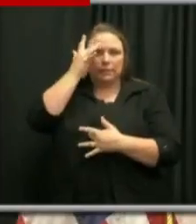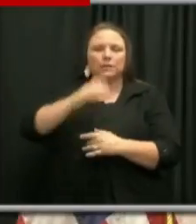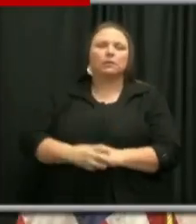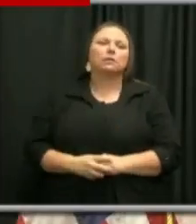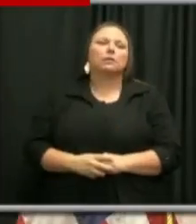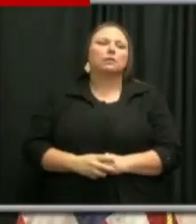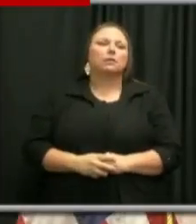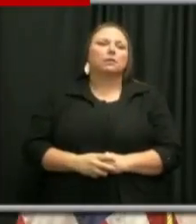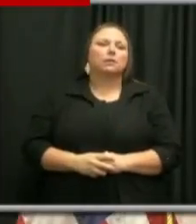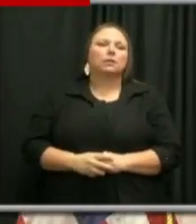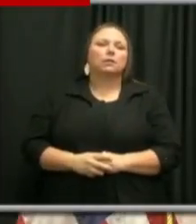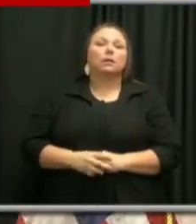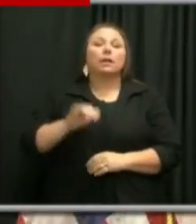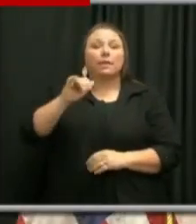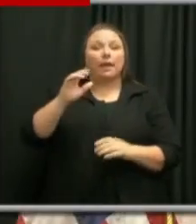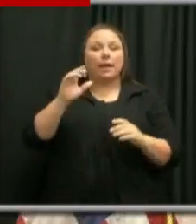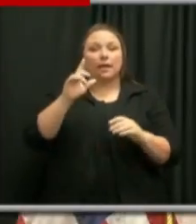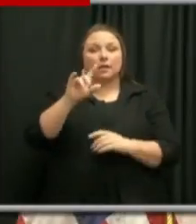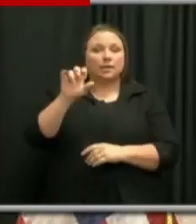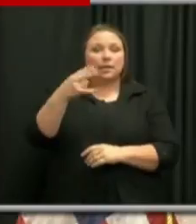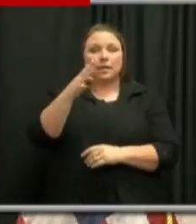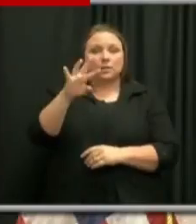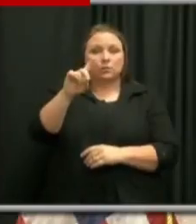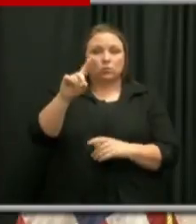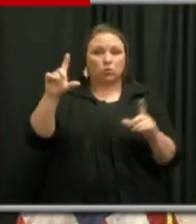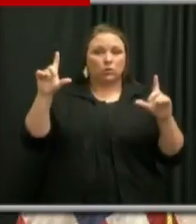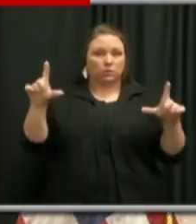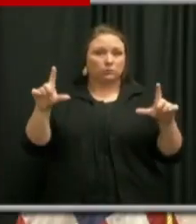now, and regarding the dashboard,